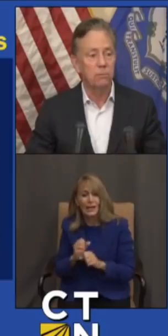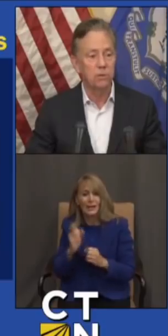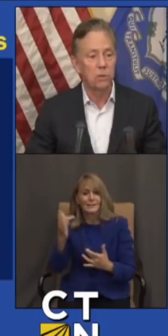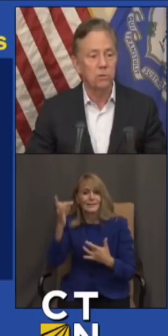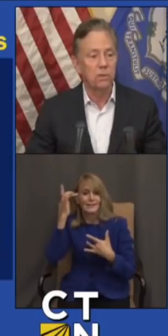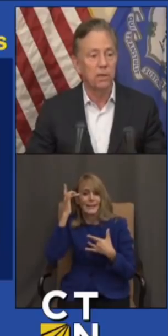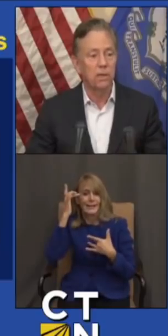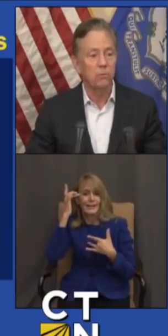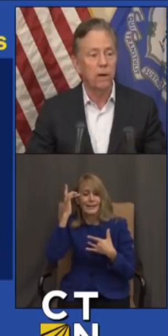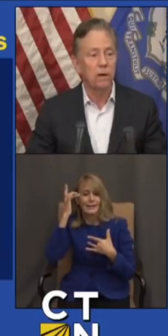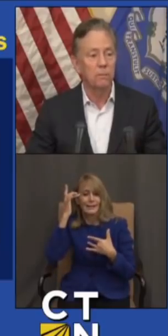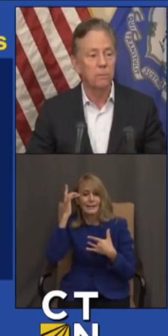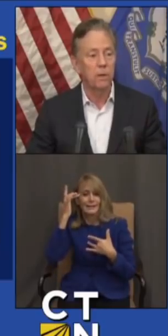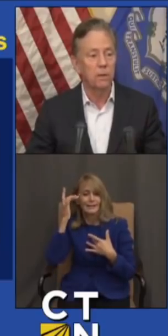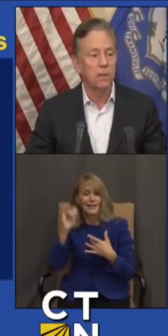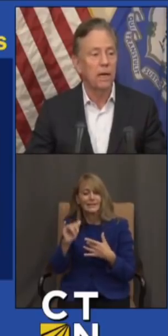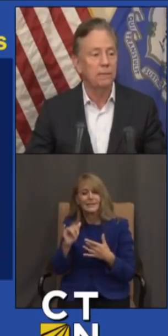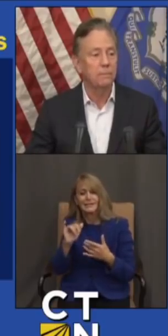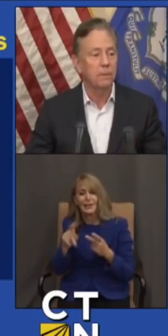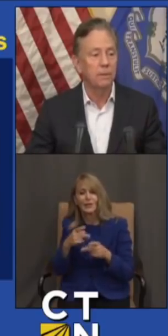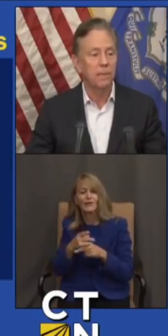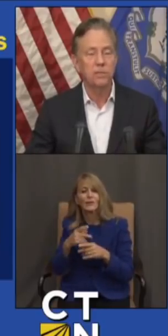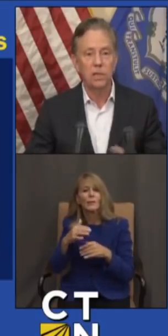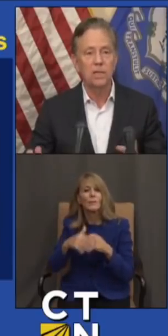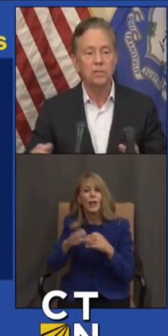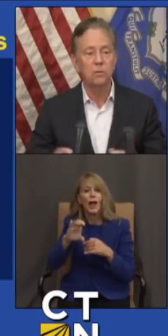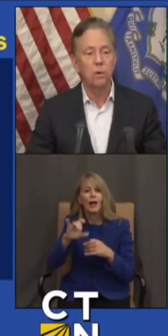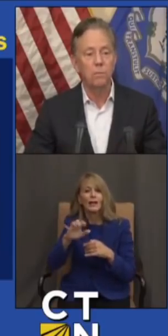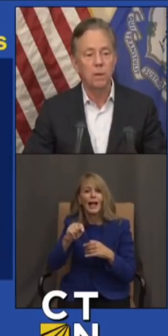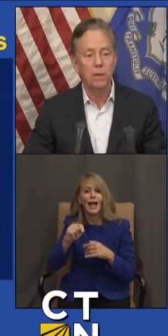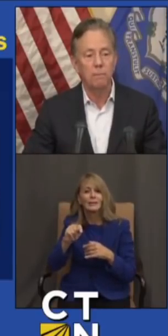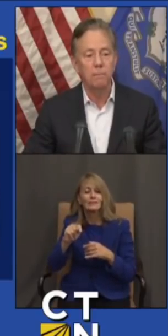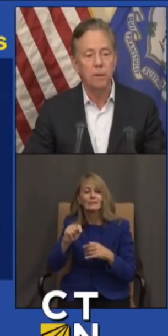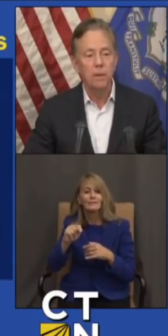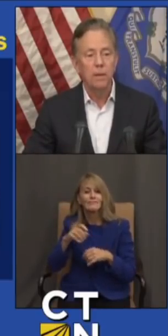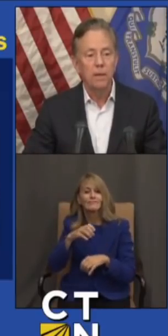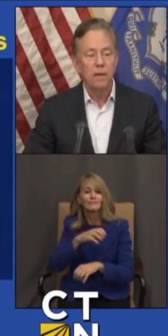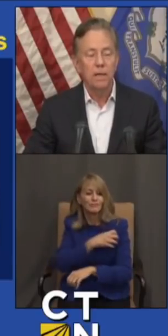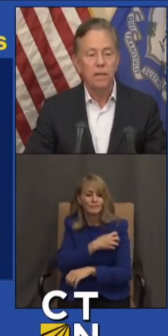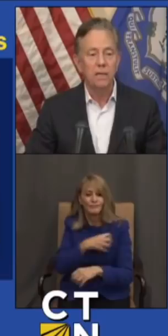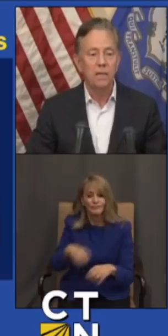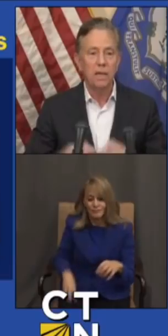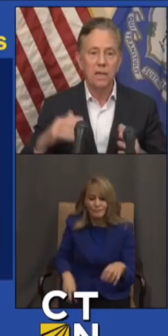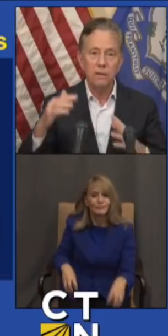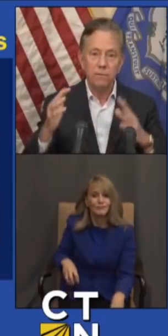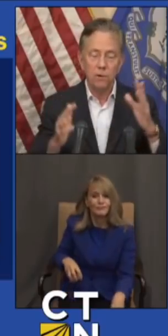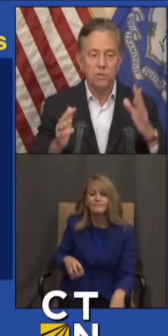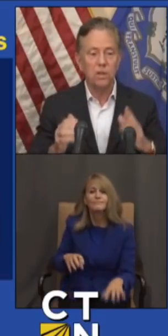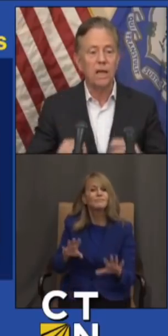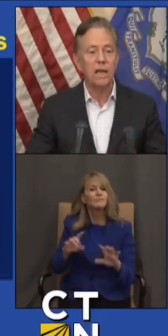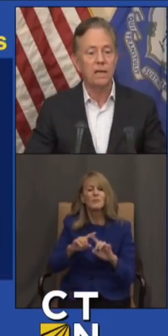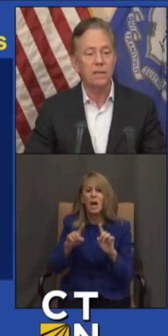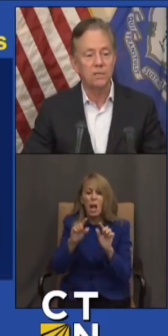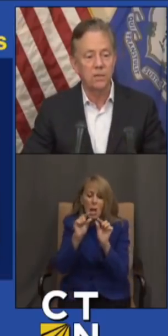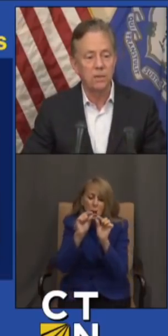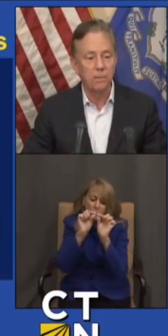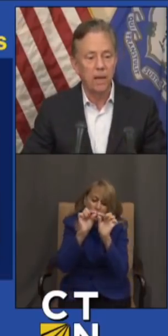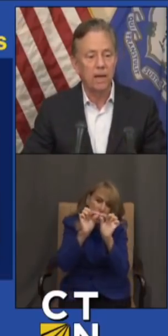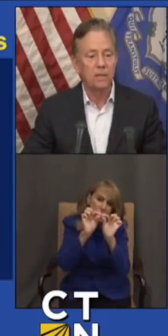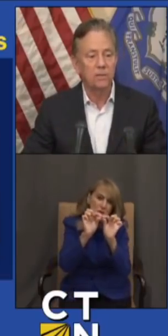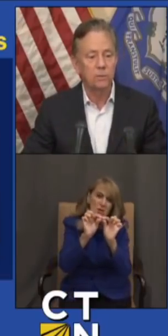vaccine could result in a rare clot. That's less than 1 million. And then the inverse of that